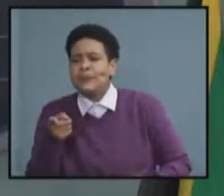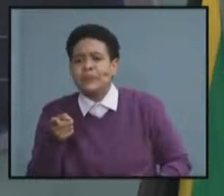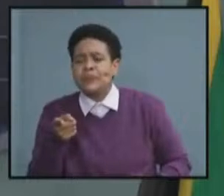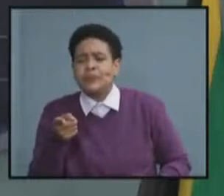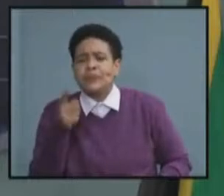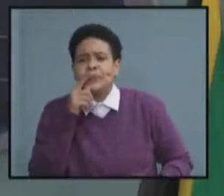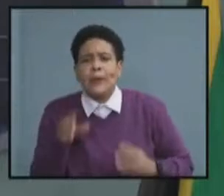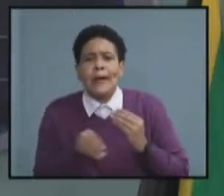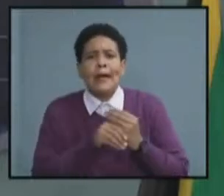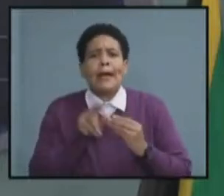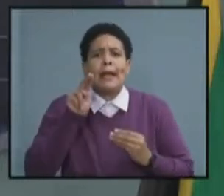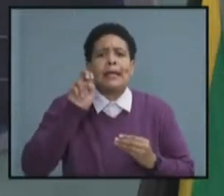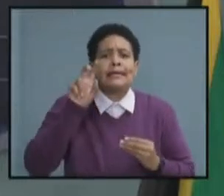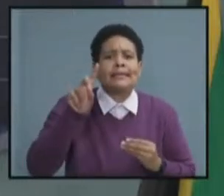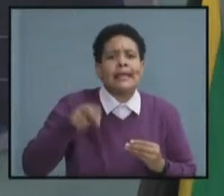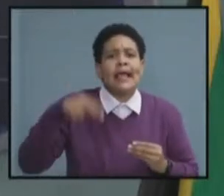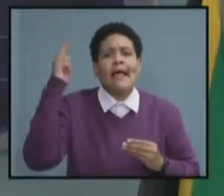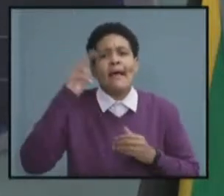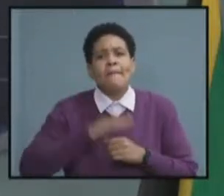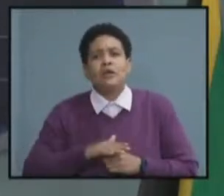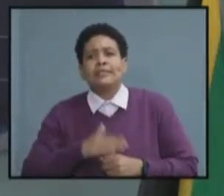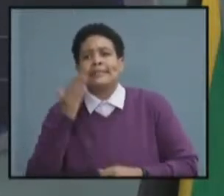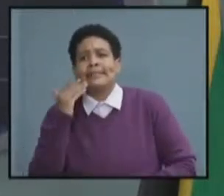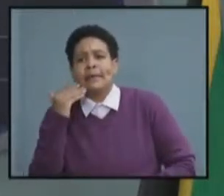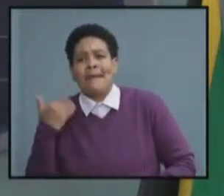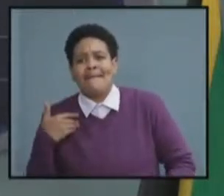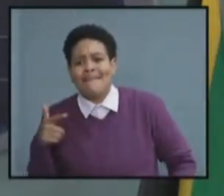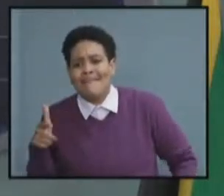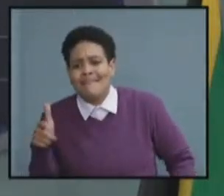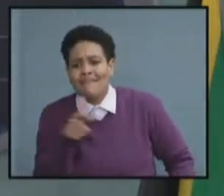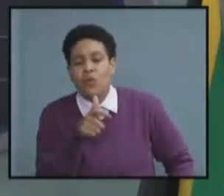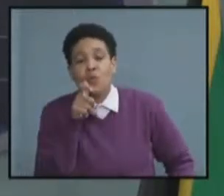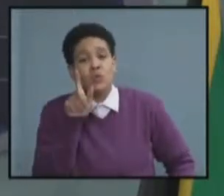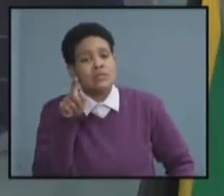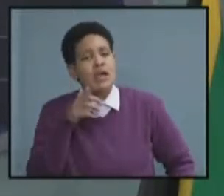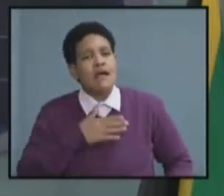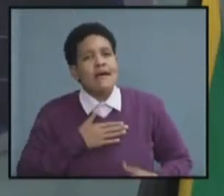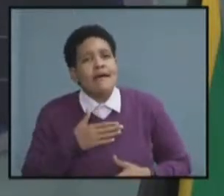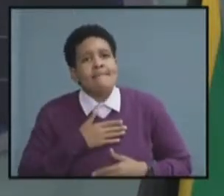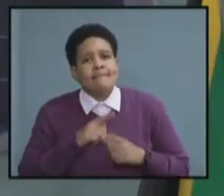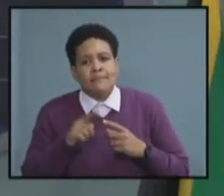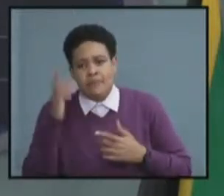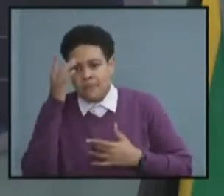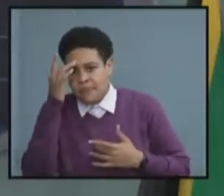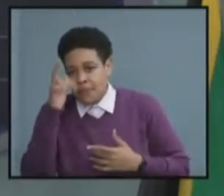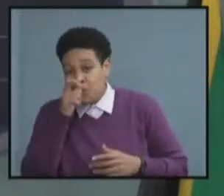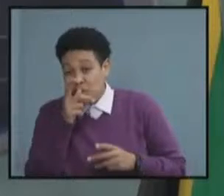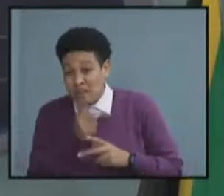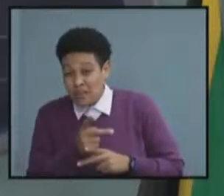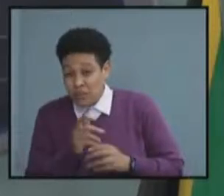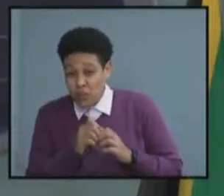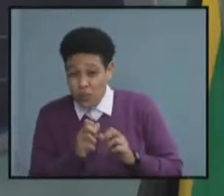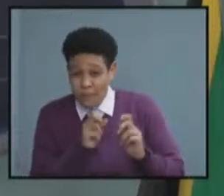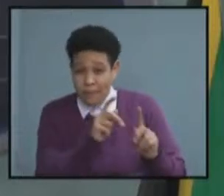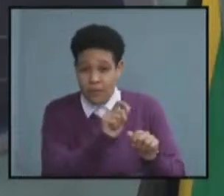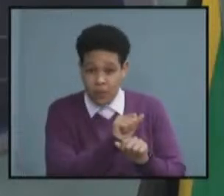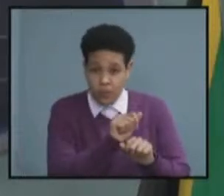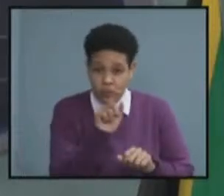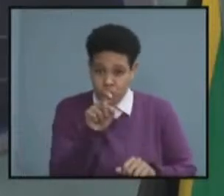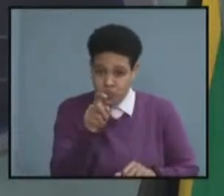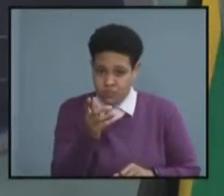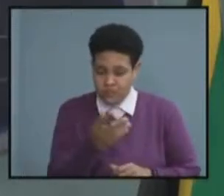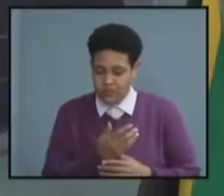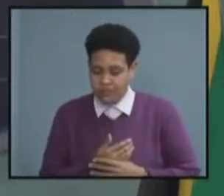with comorbidities who should be very careful how they return to work.